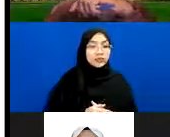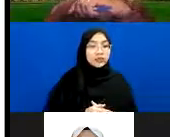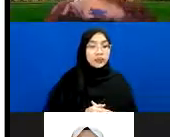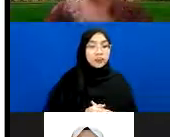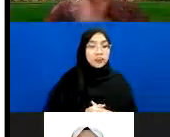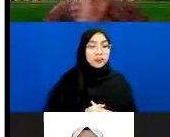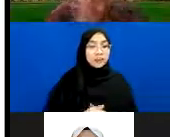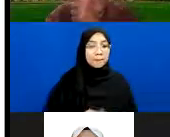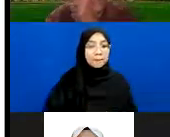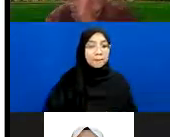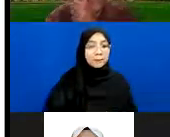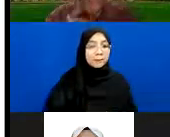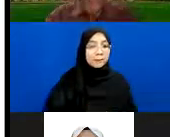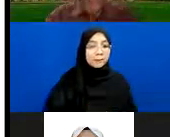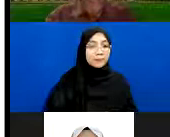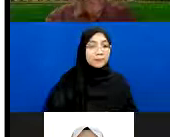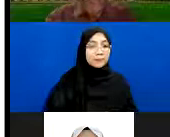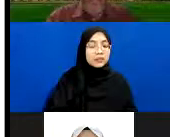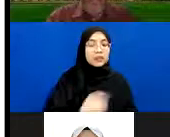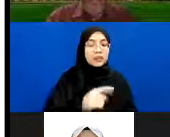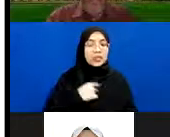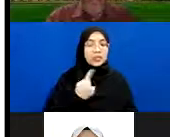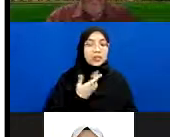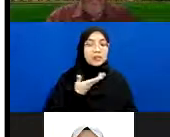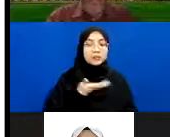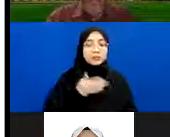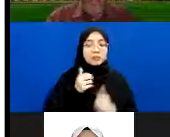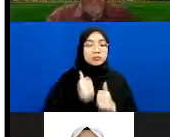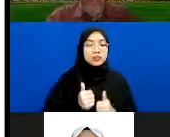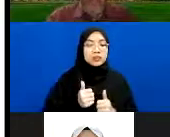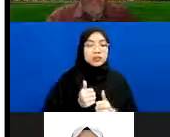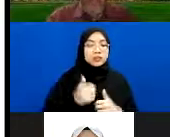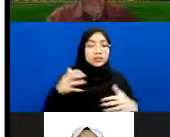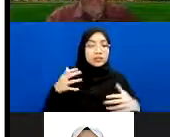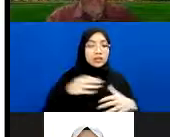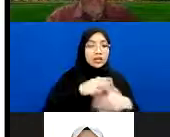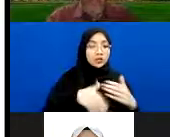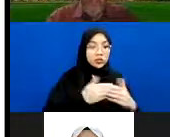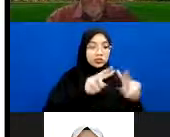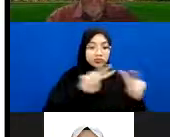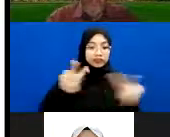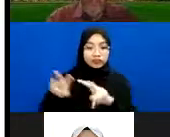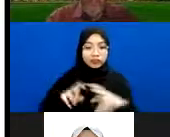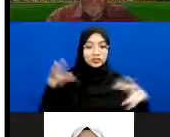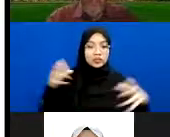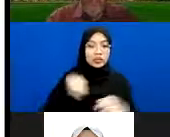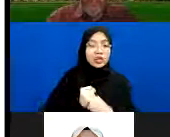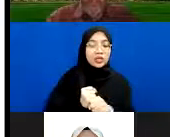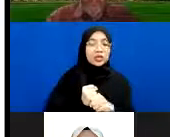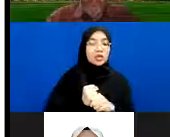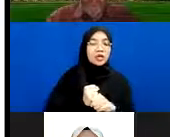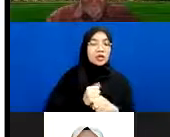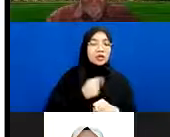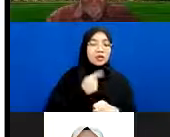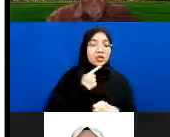Farmer, ETAL, and Salvodita, we can conclude all of the researchers is that acceptance of